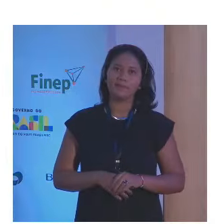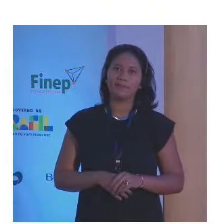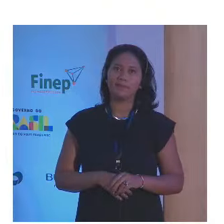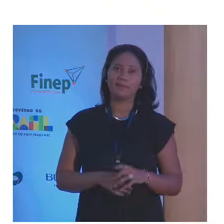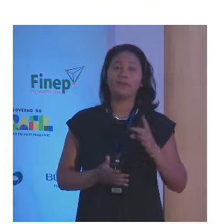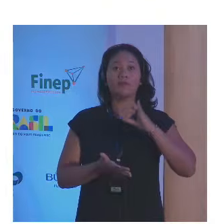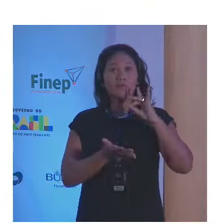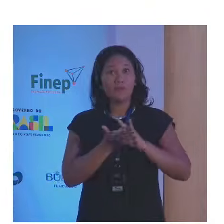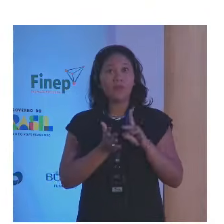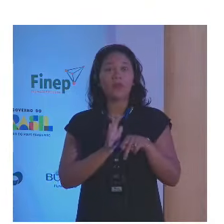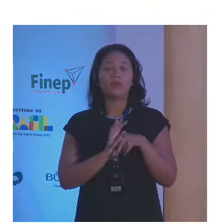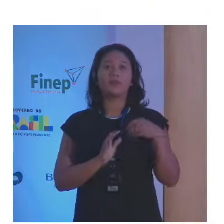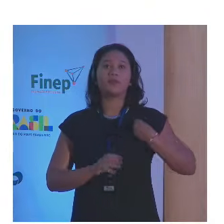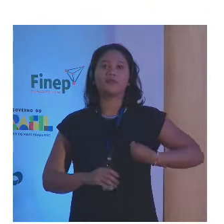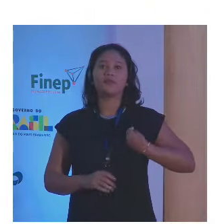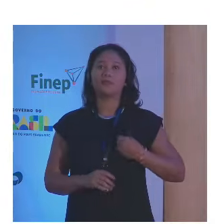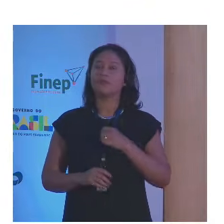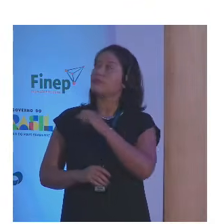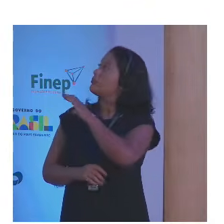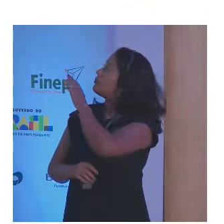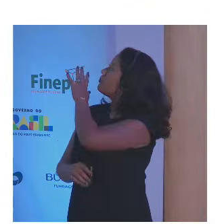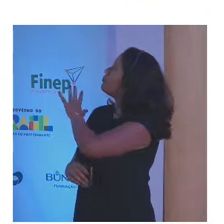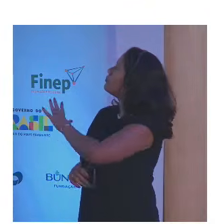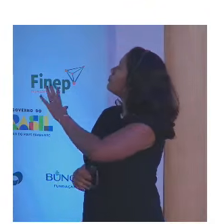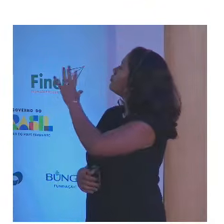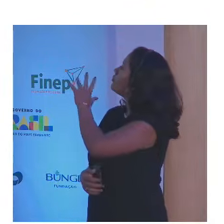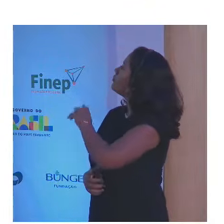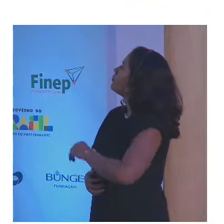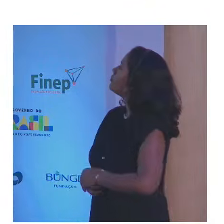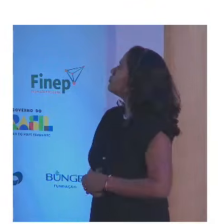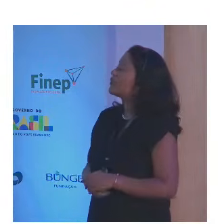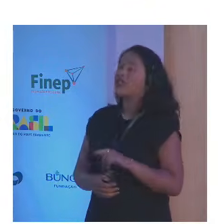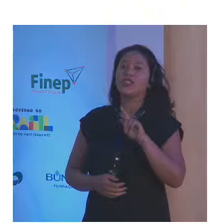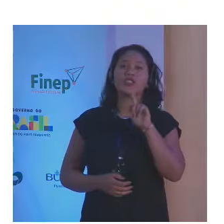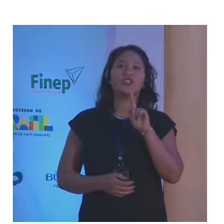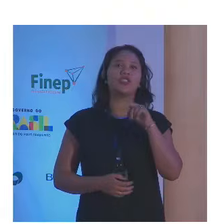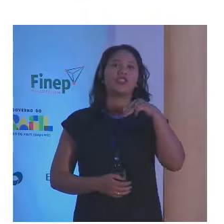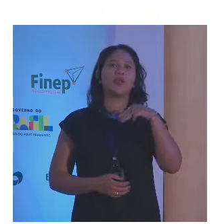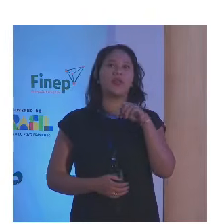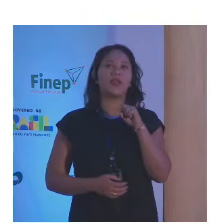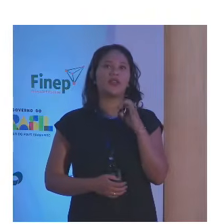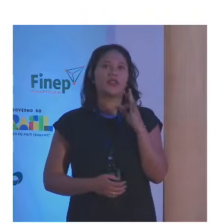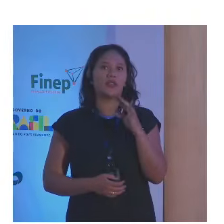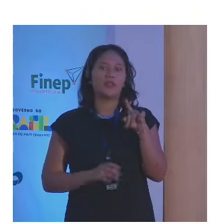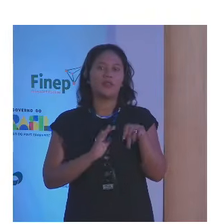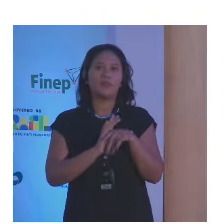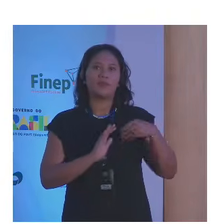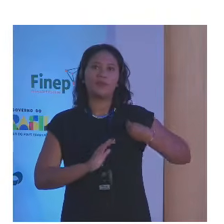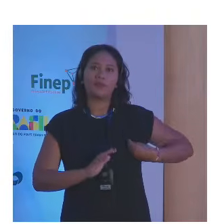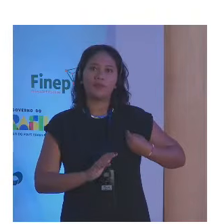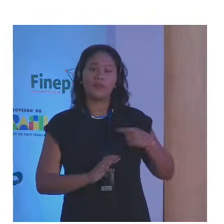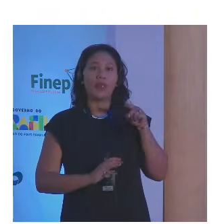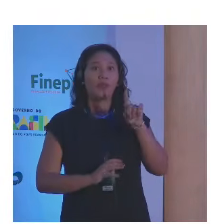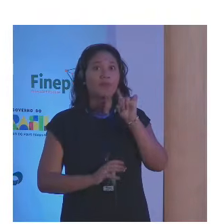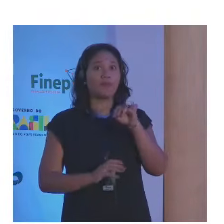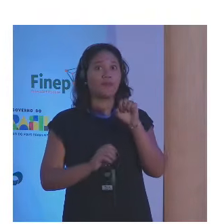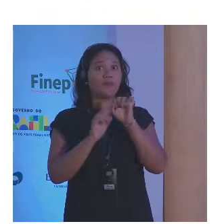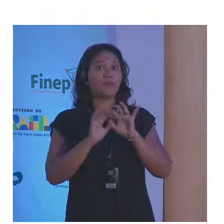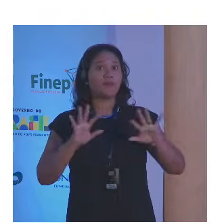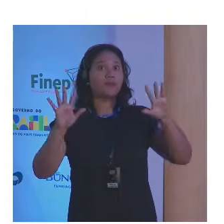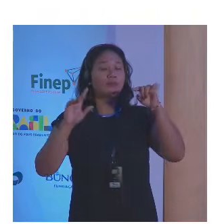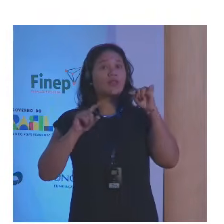In fact, the 20-year GMST, the global mean surface temperature anomaly relative